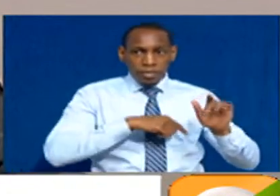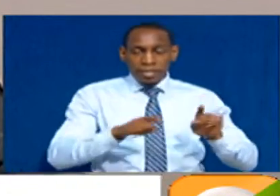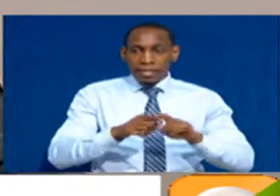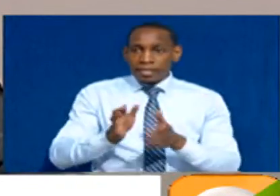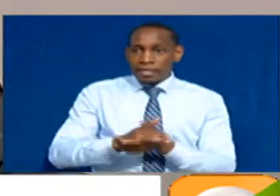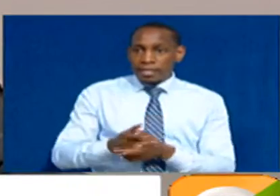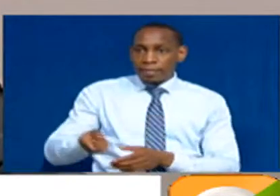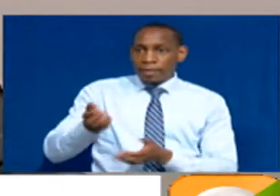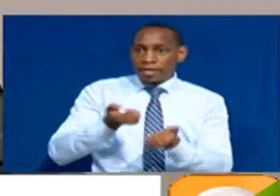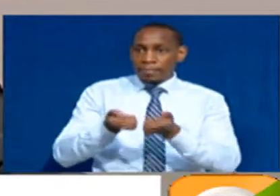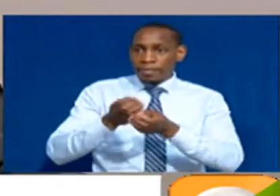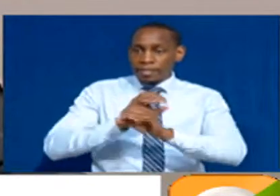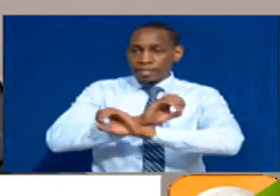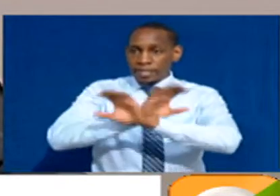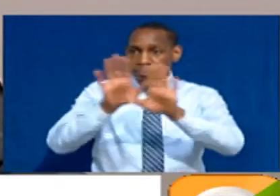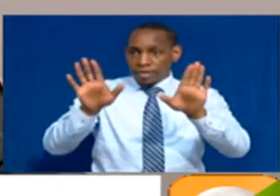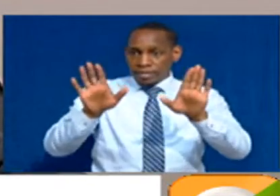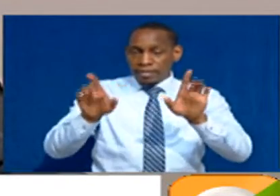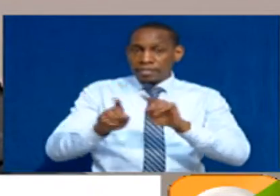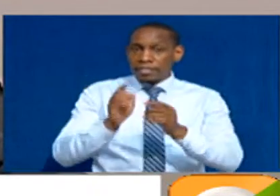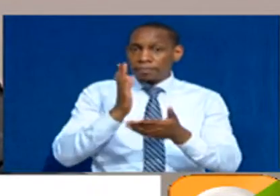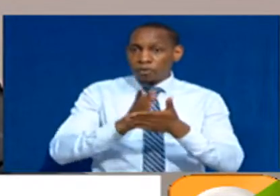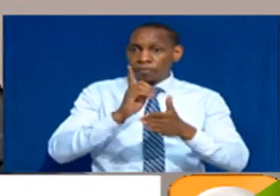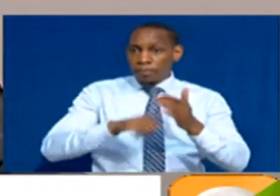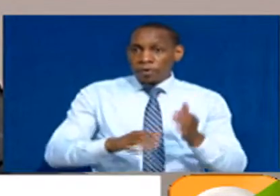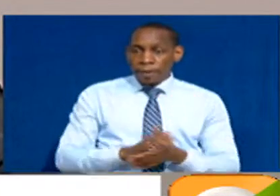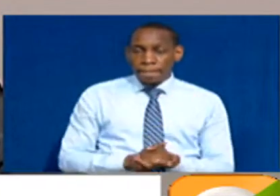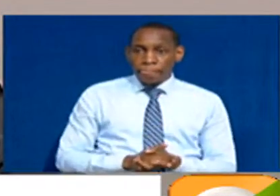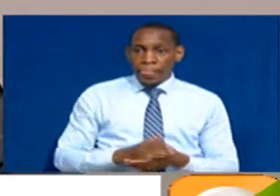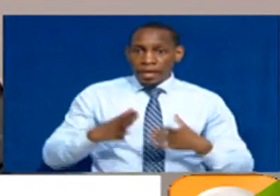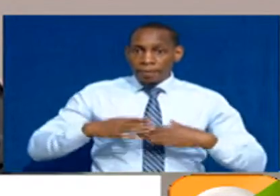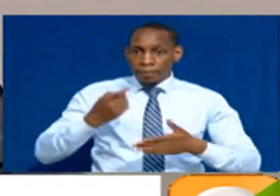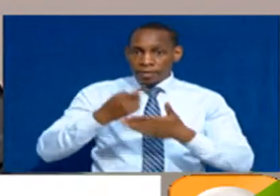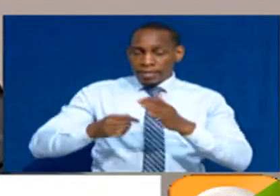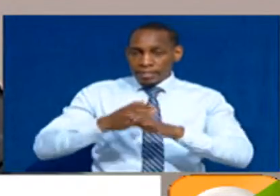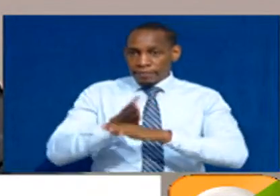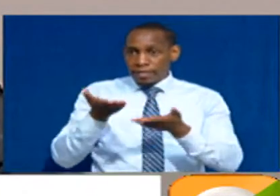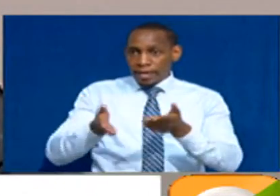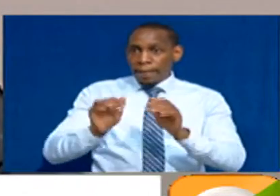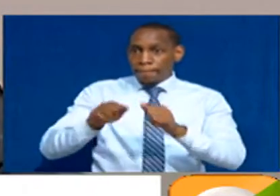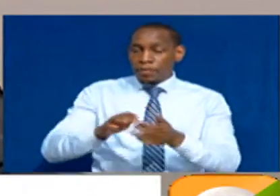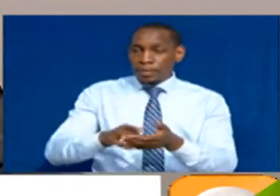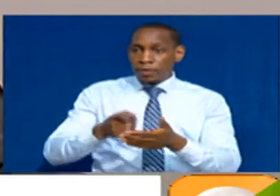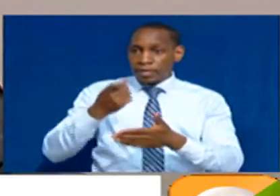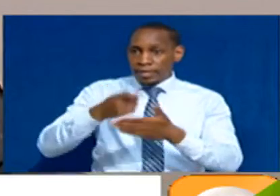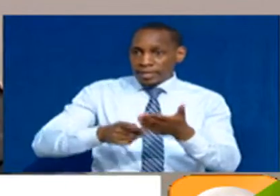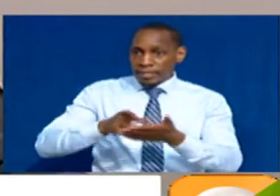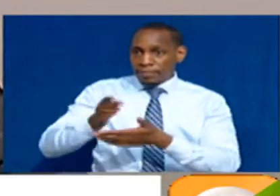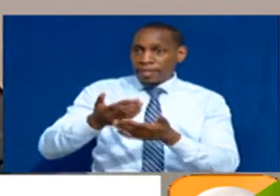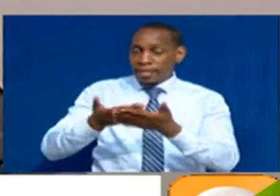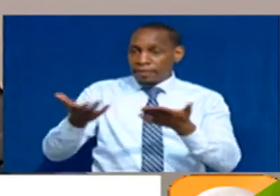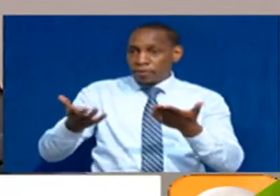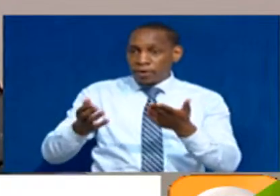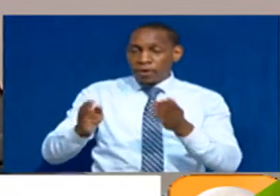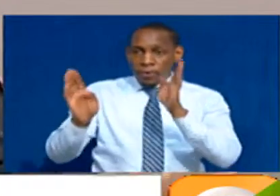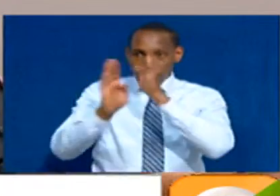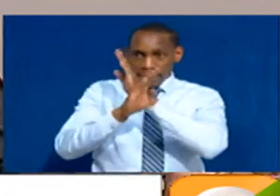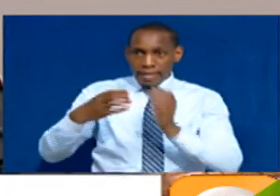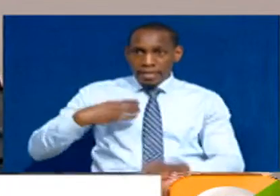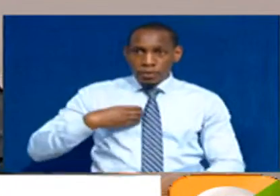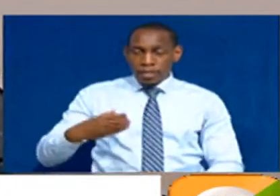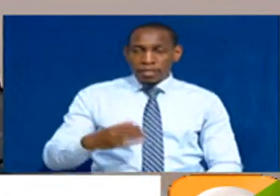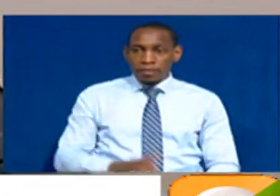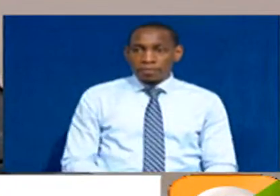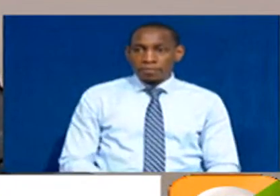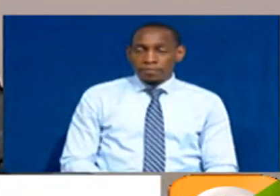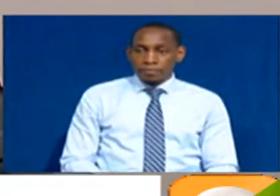increase corporate transparency, ensure that people who evade tax here can be able to pay their tax wherever they hide their wealth, so that